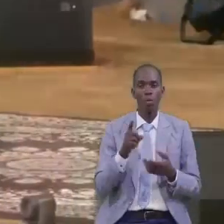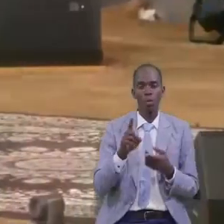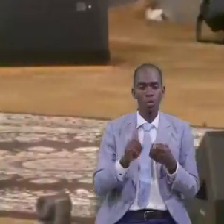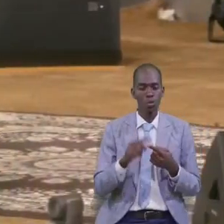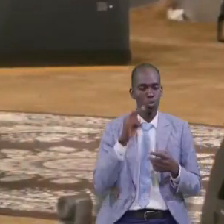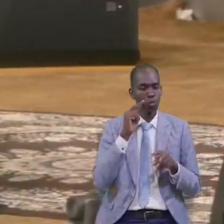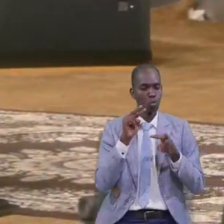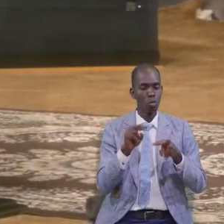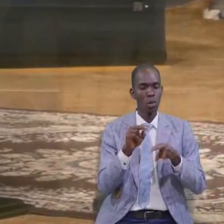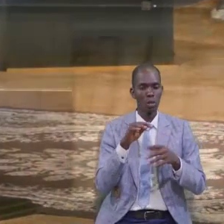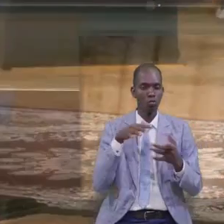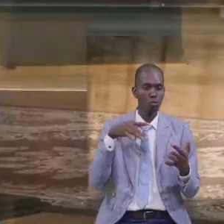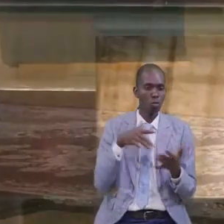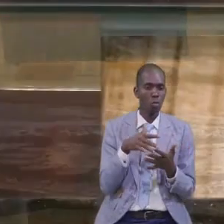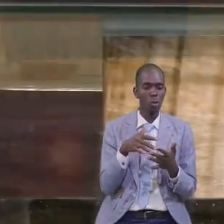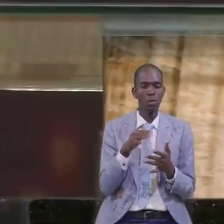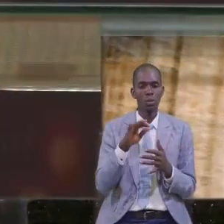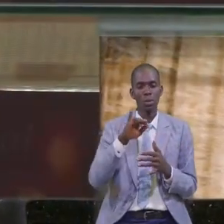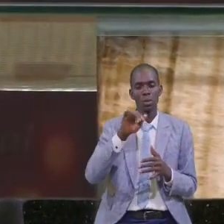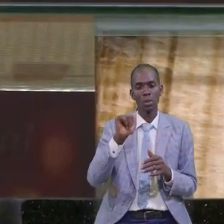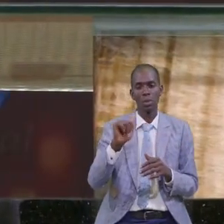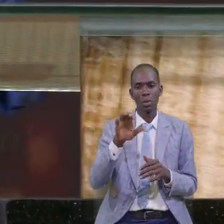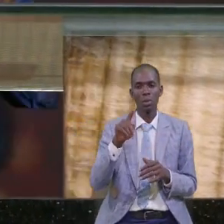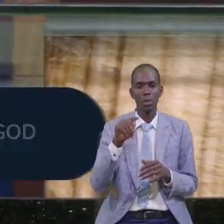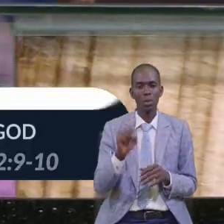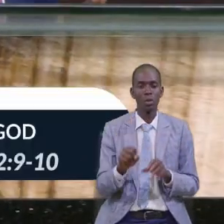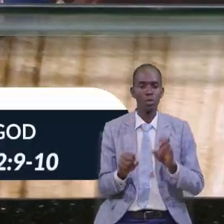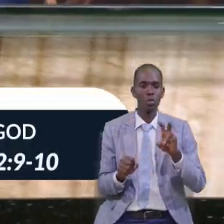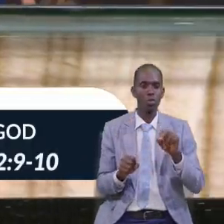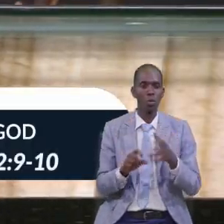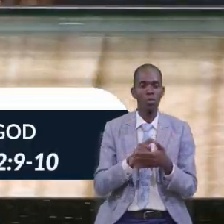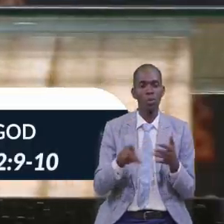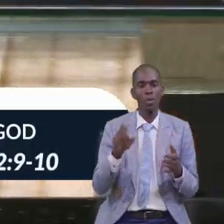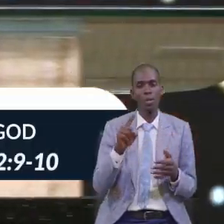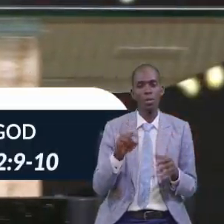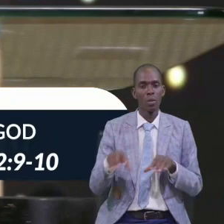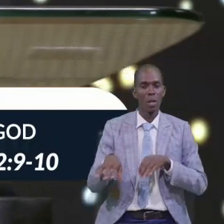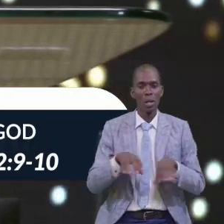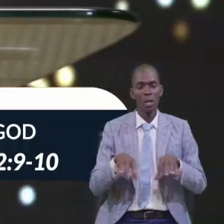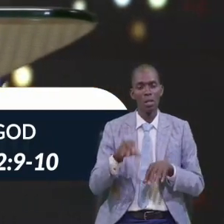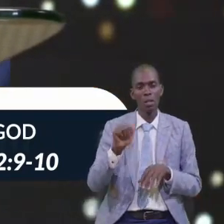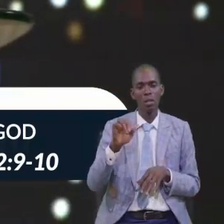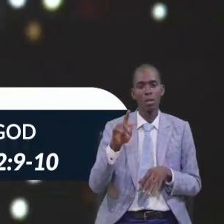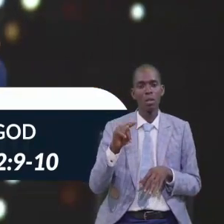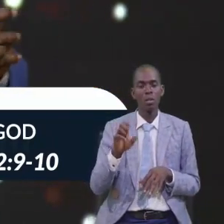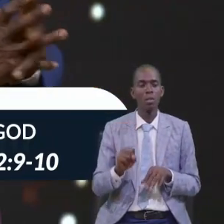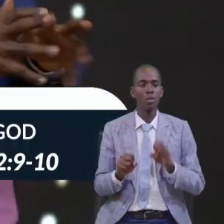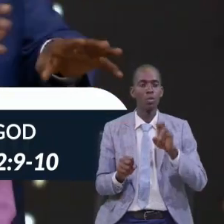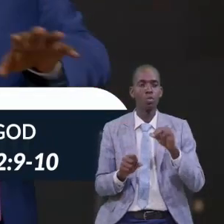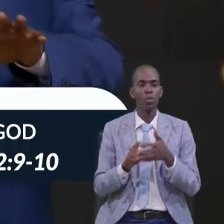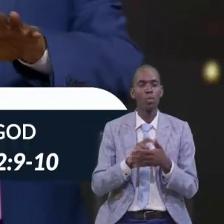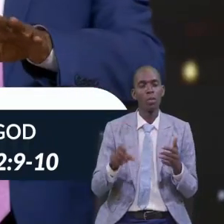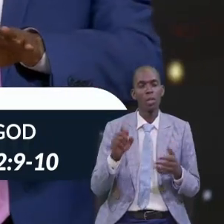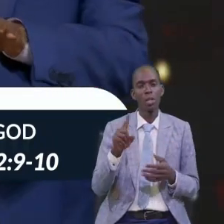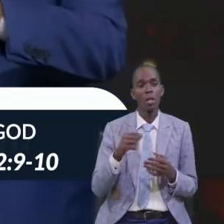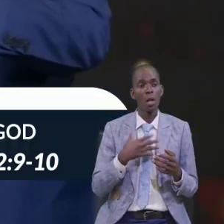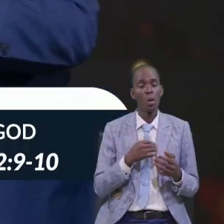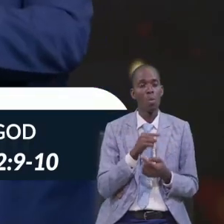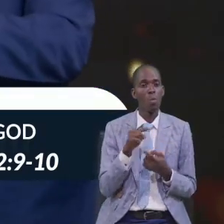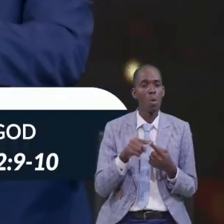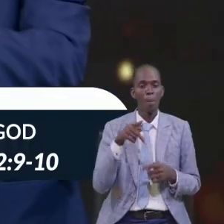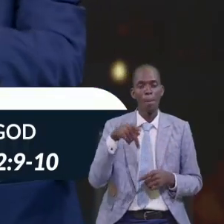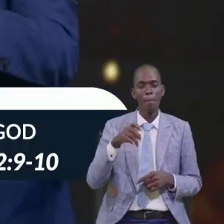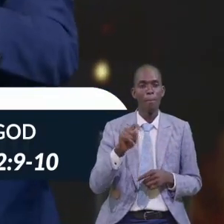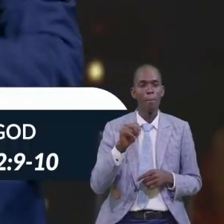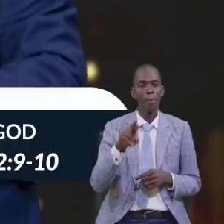chapter 12, and we're reading from verse 11. Acts chapter 12, verse 11. And when Peter